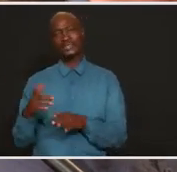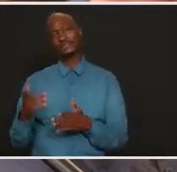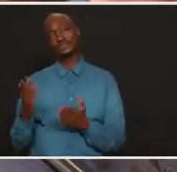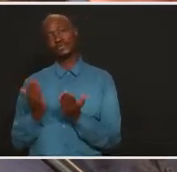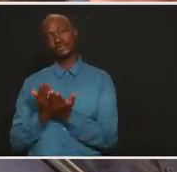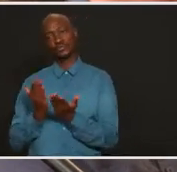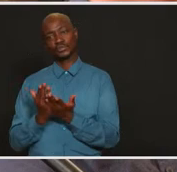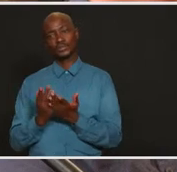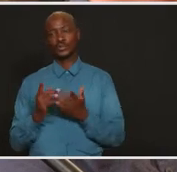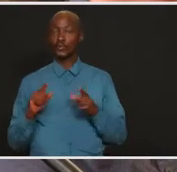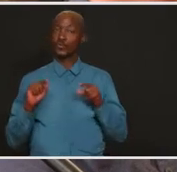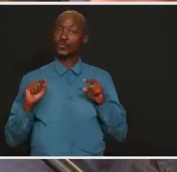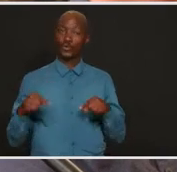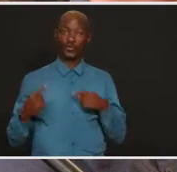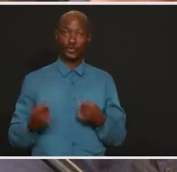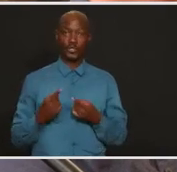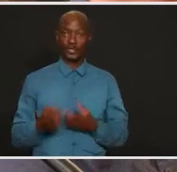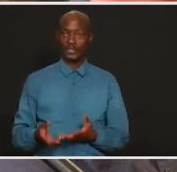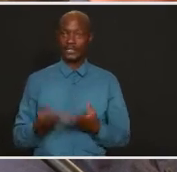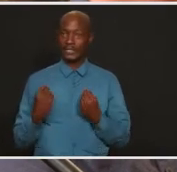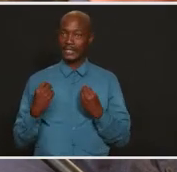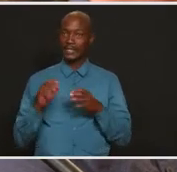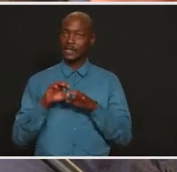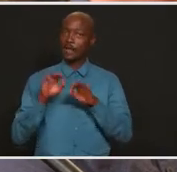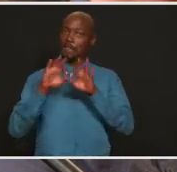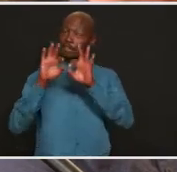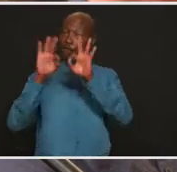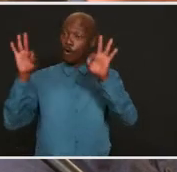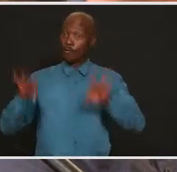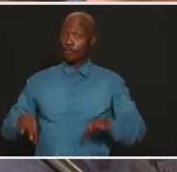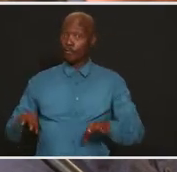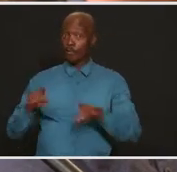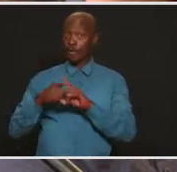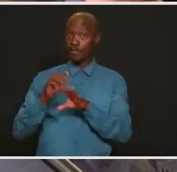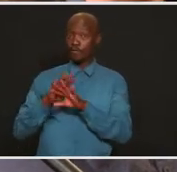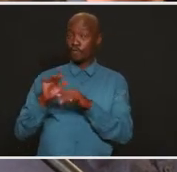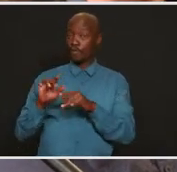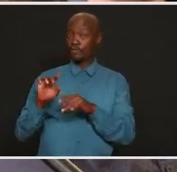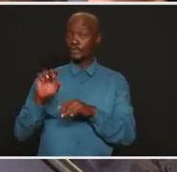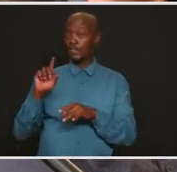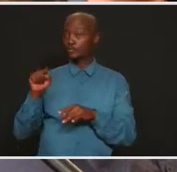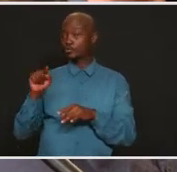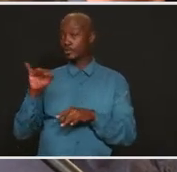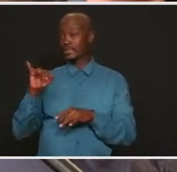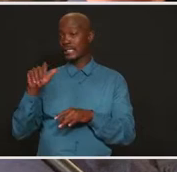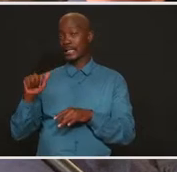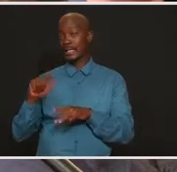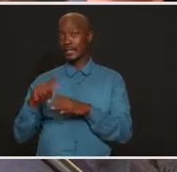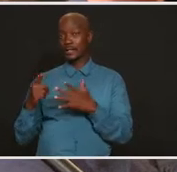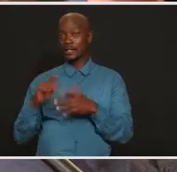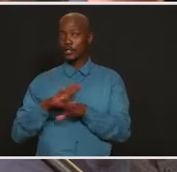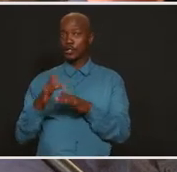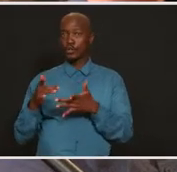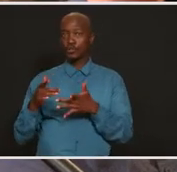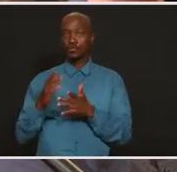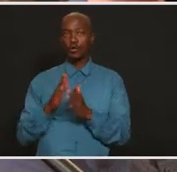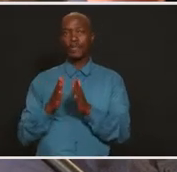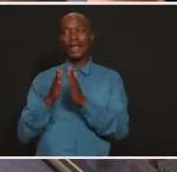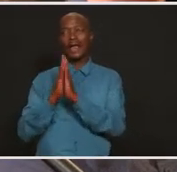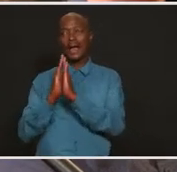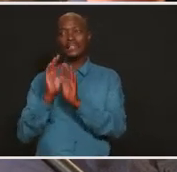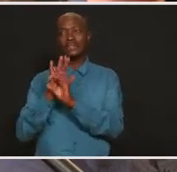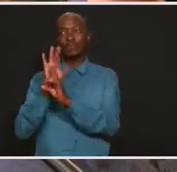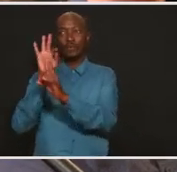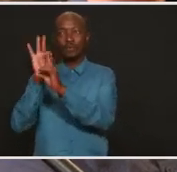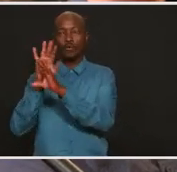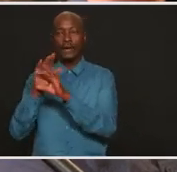we were unable to get the form not from thegov.za website nor by direct request from the